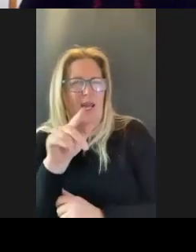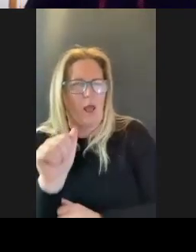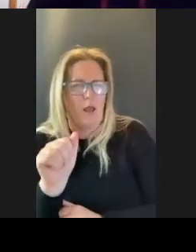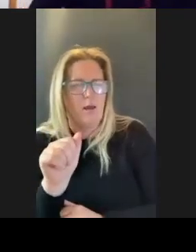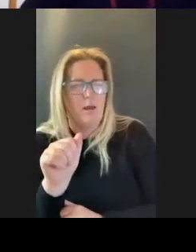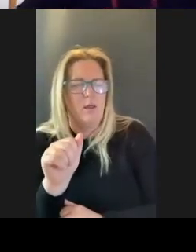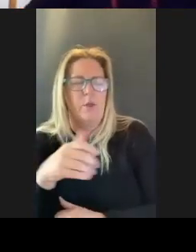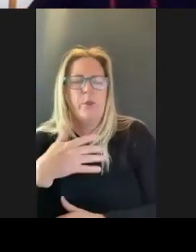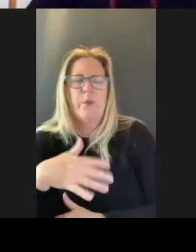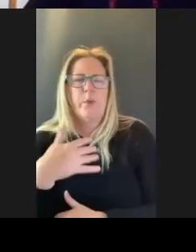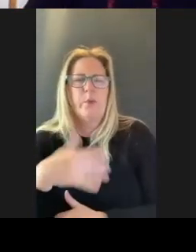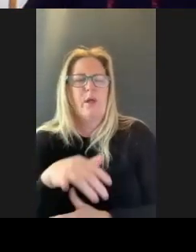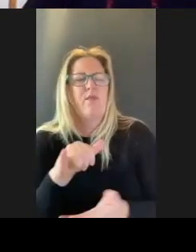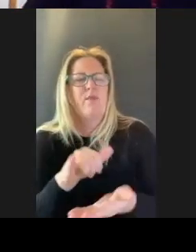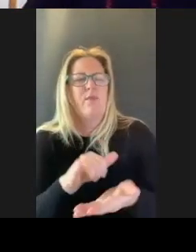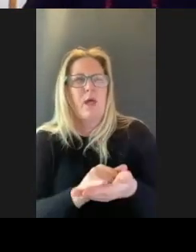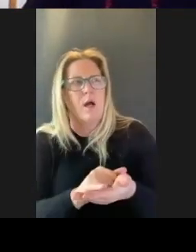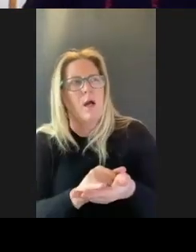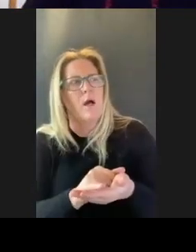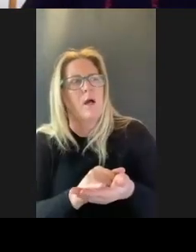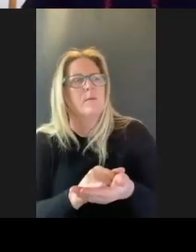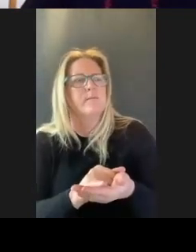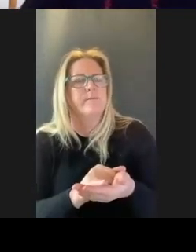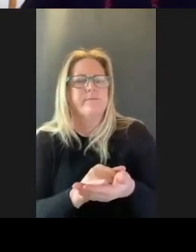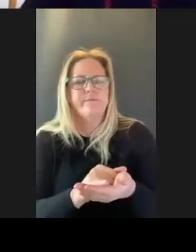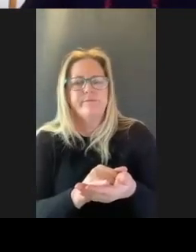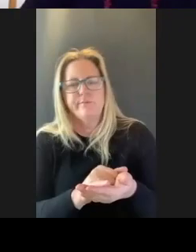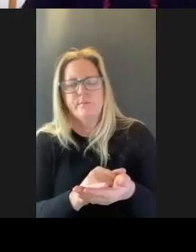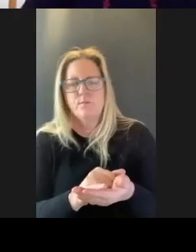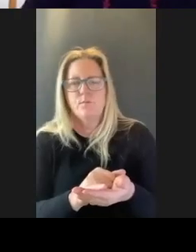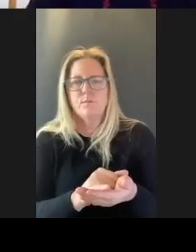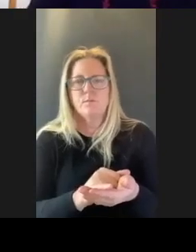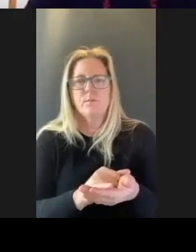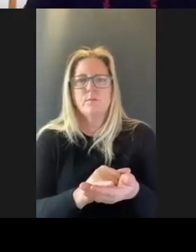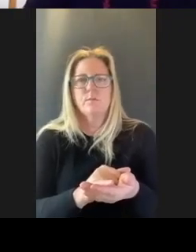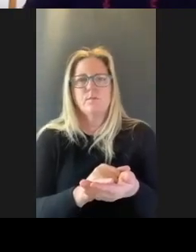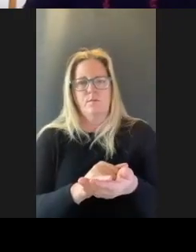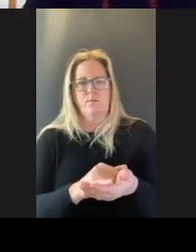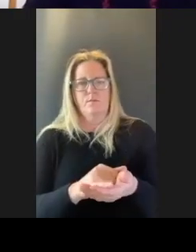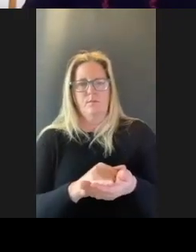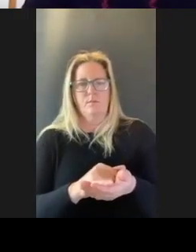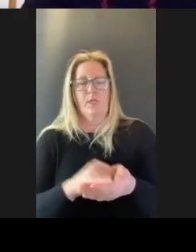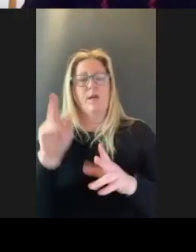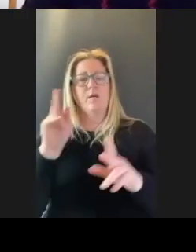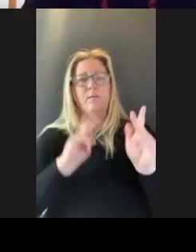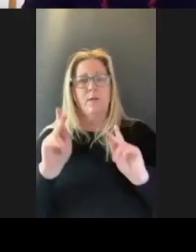is something that I think we in higher education